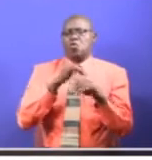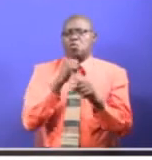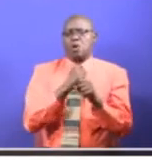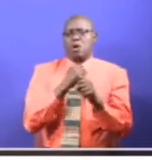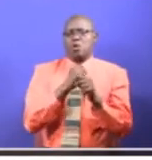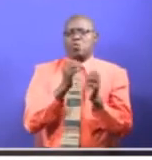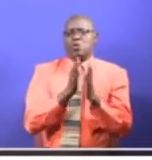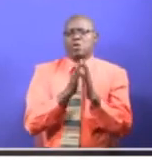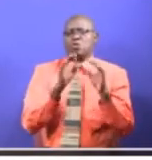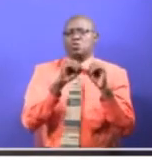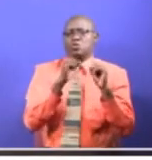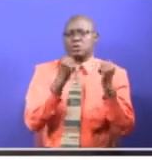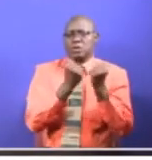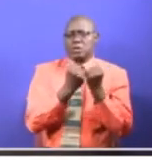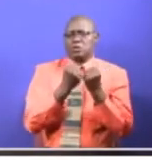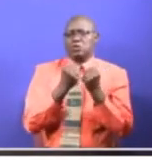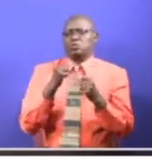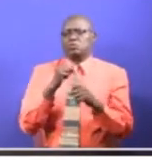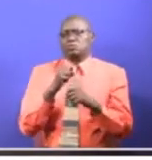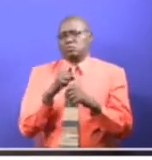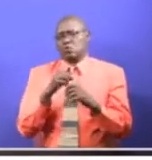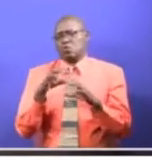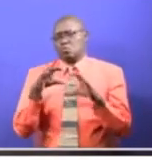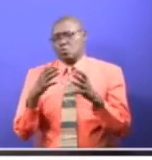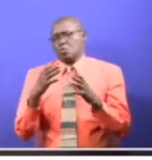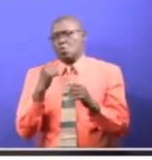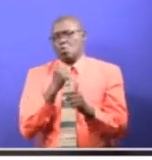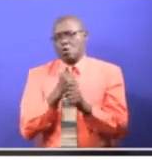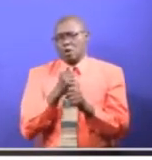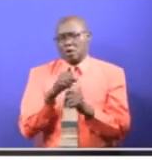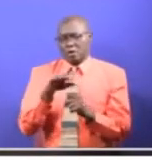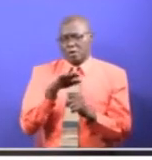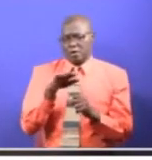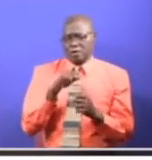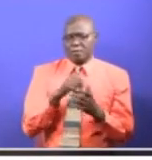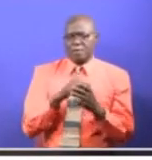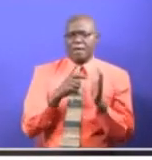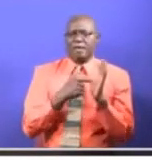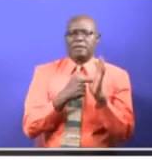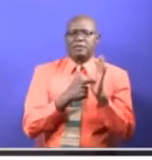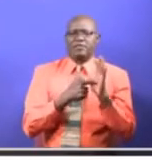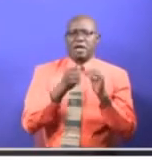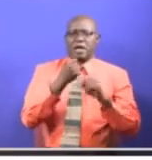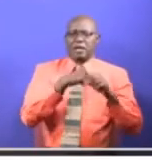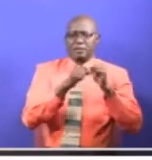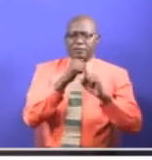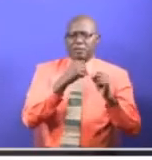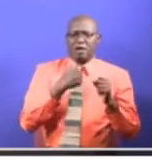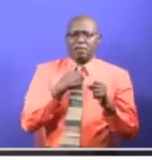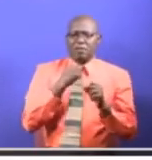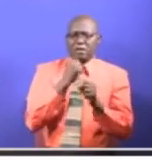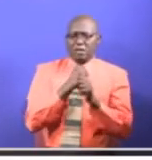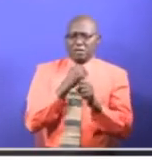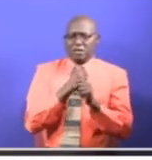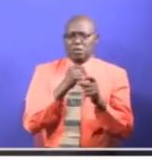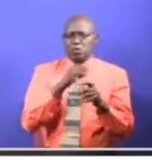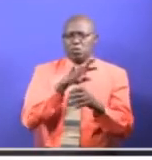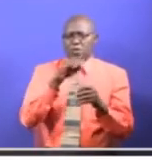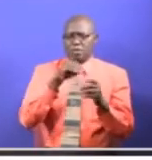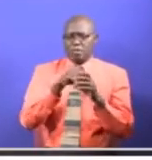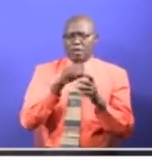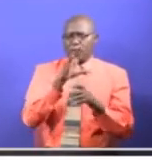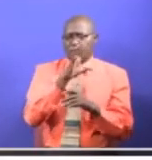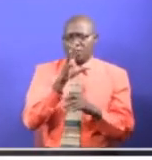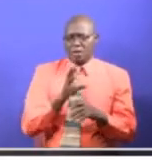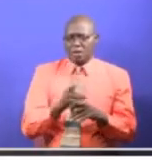societies, working with the communities in the markets that we operate in. Just to give you an example of some of the activities that we've already done within the continent,